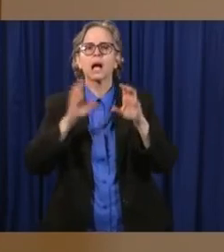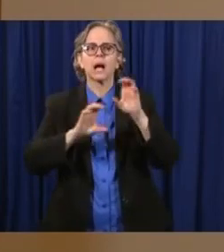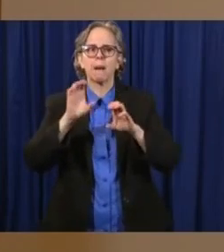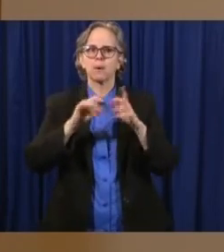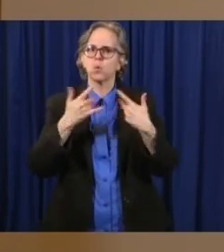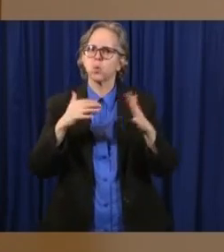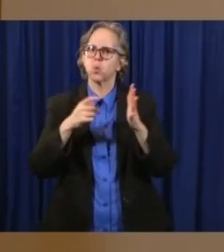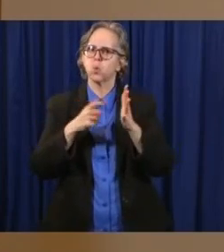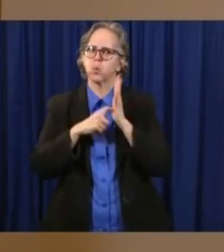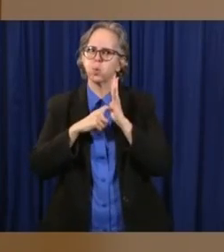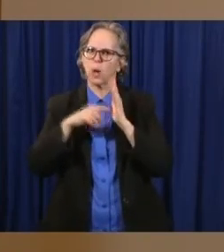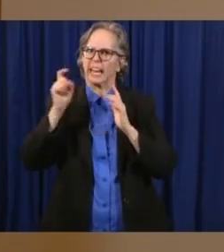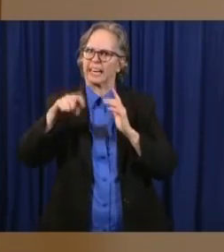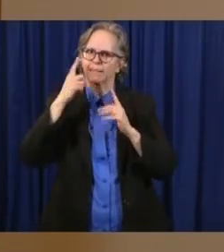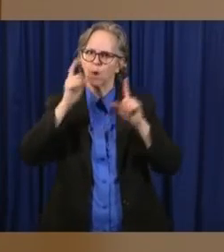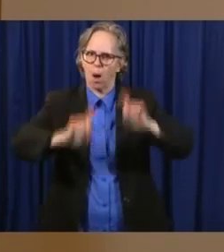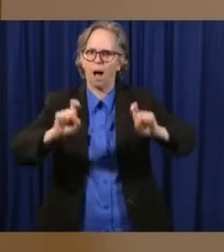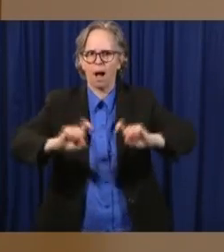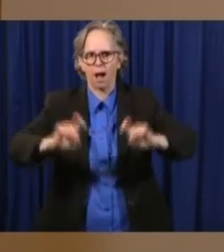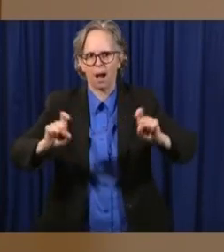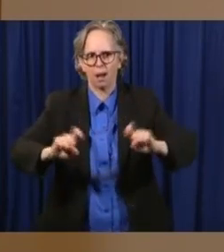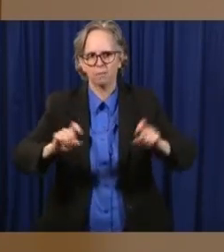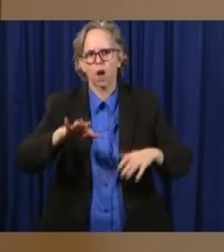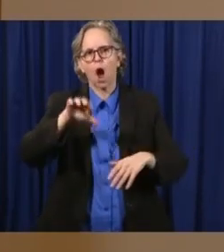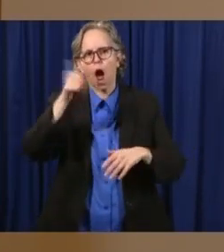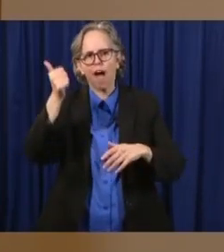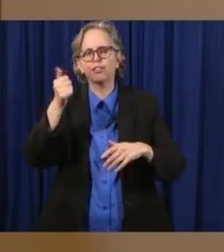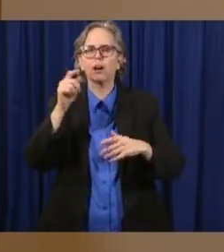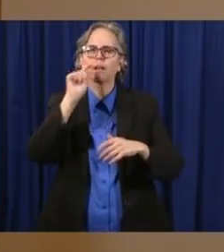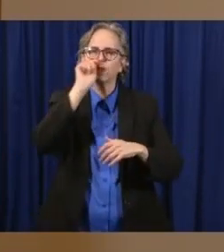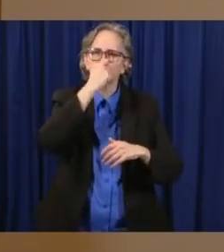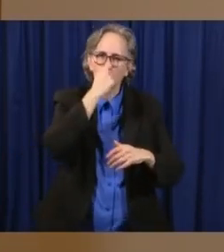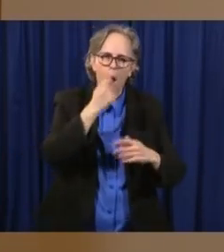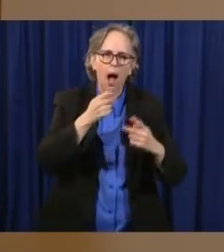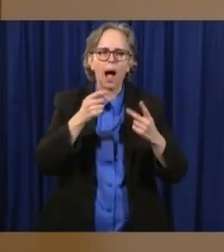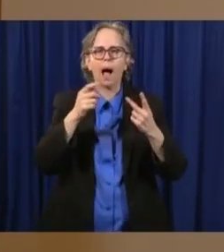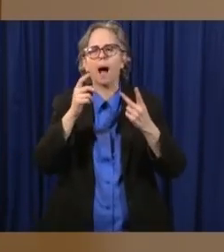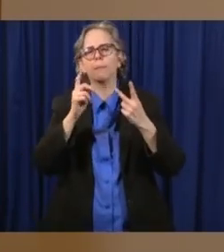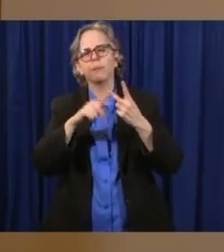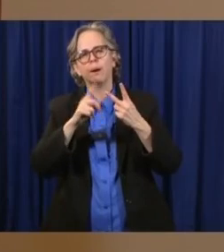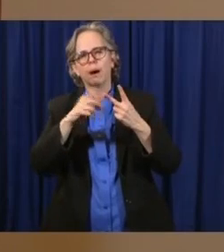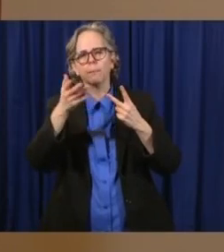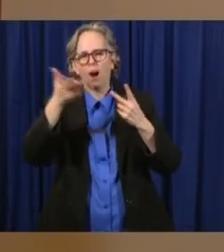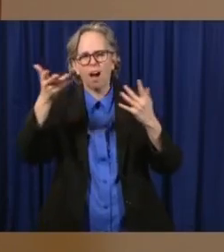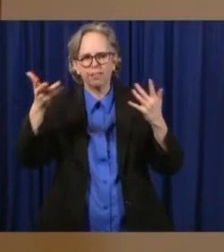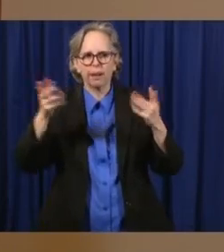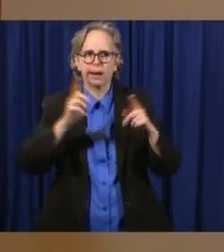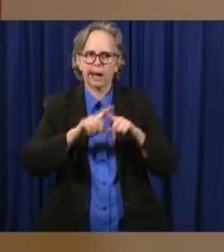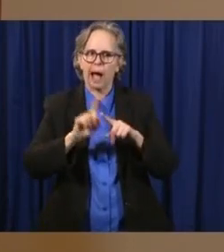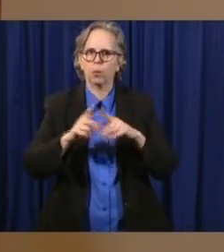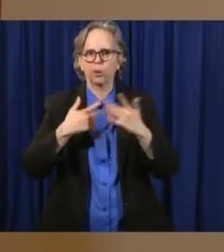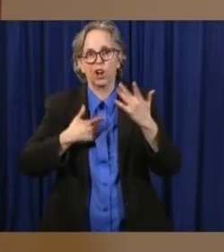in addition to all the other things like the testing swabs we've talked about, which are again starting to show a shortage,